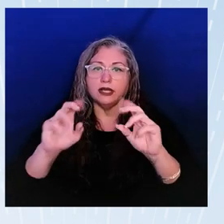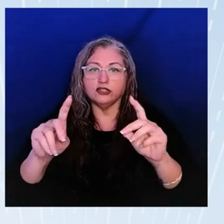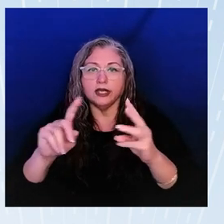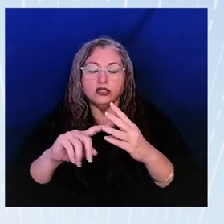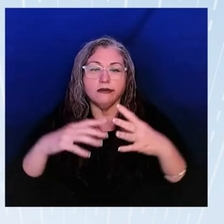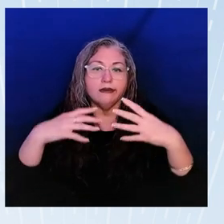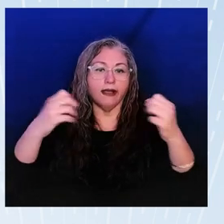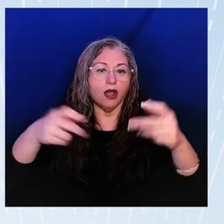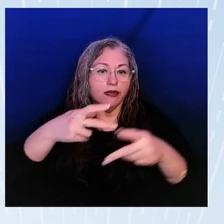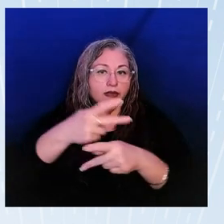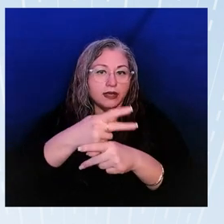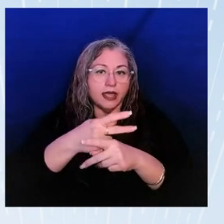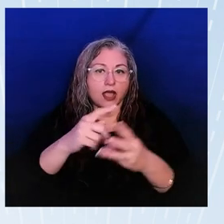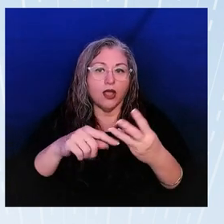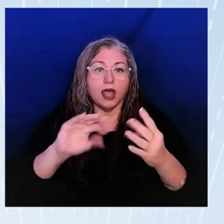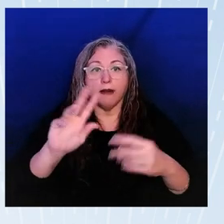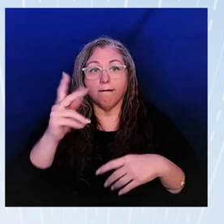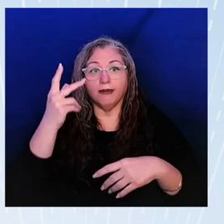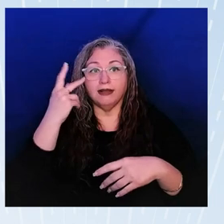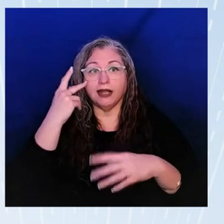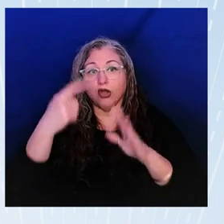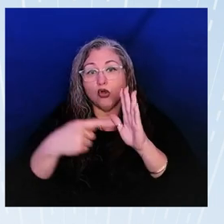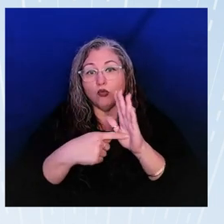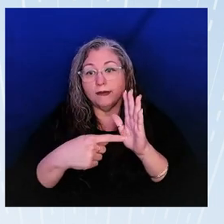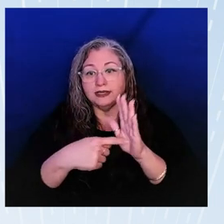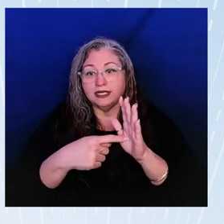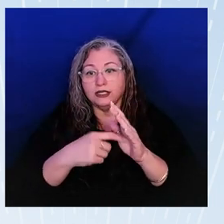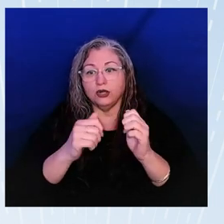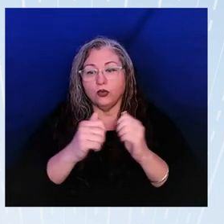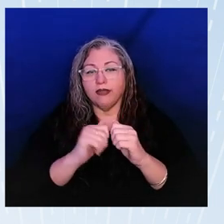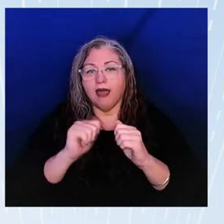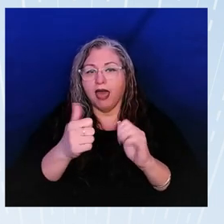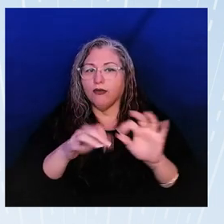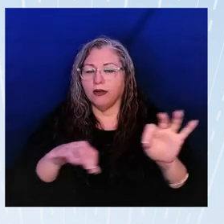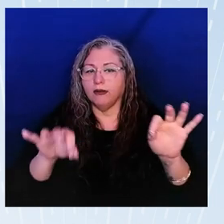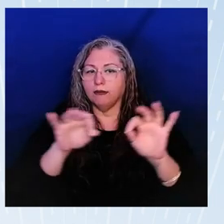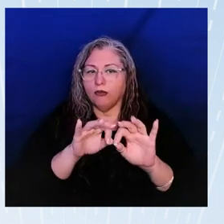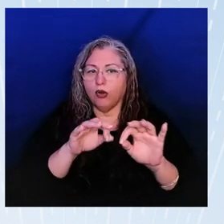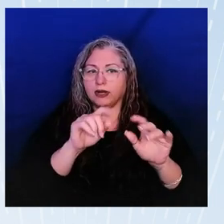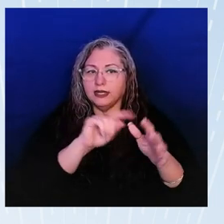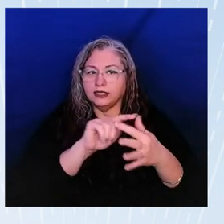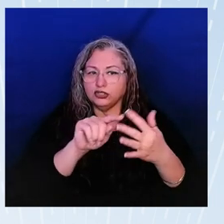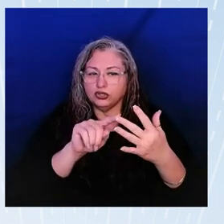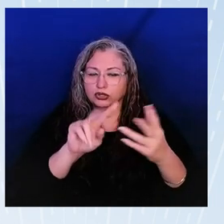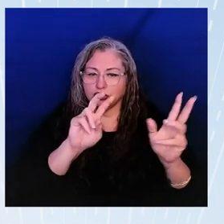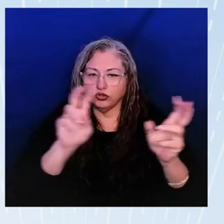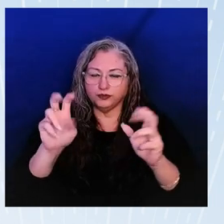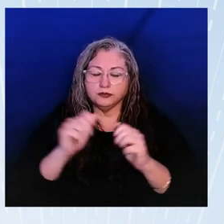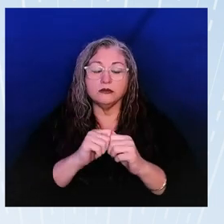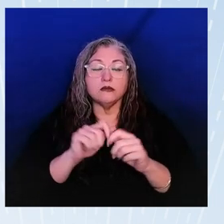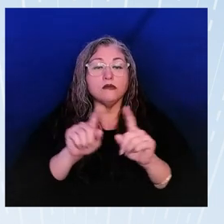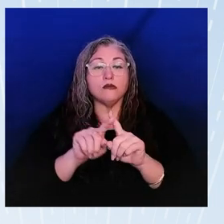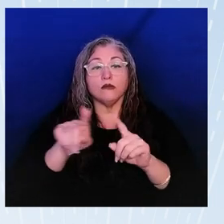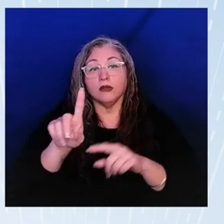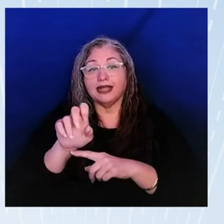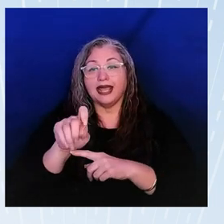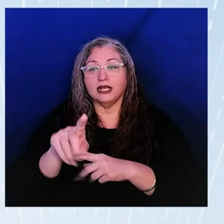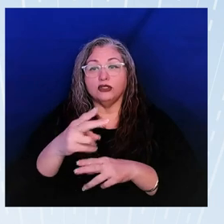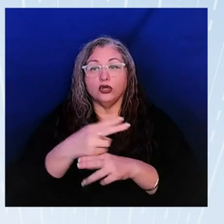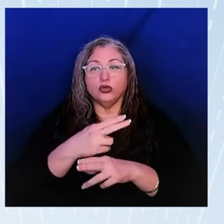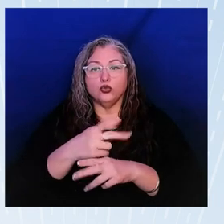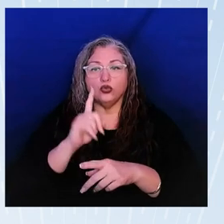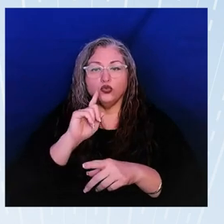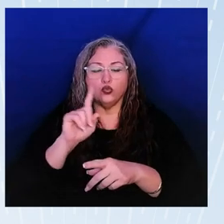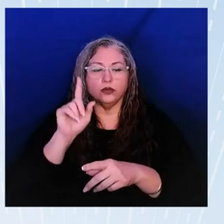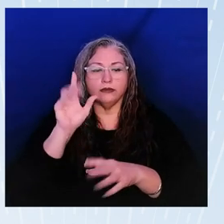care, and political representation, amongst other key issues. Further, this data is used to determine